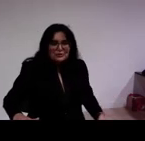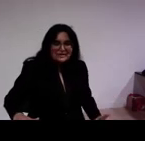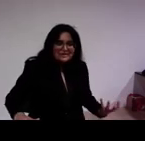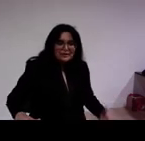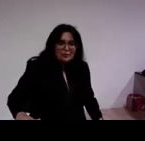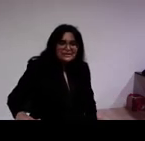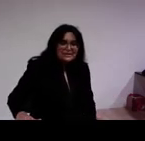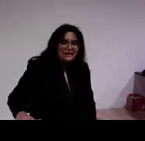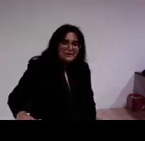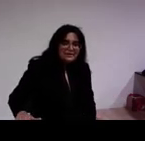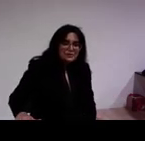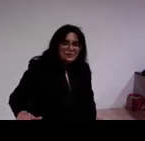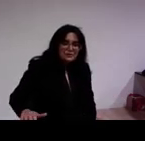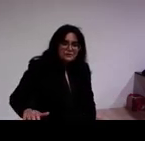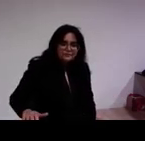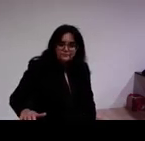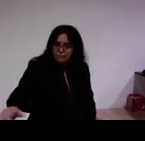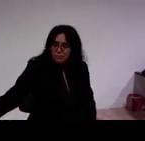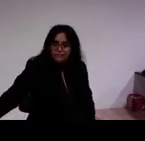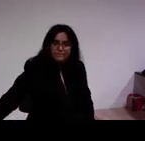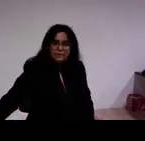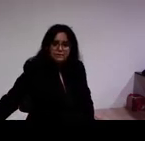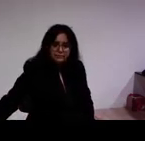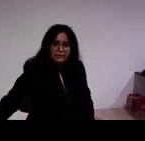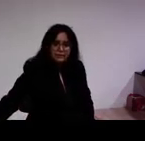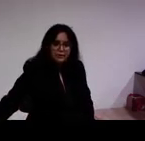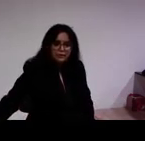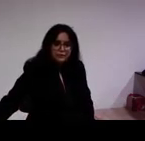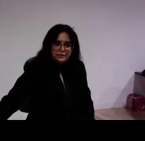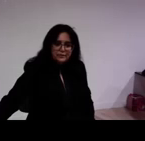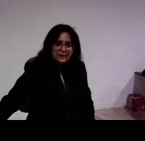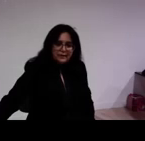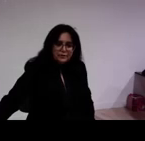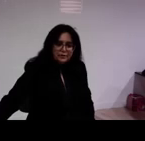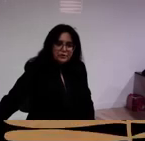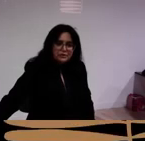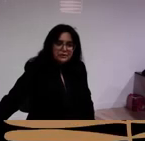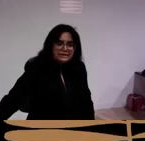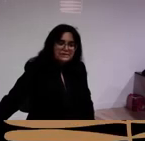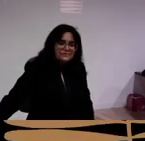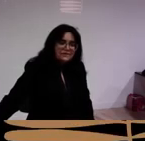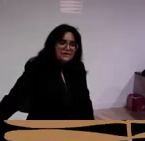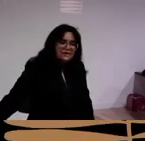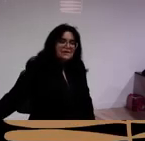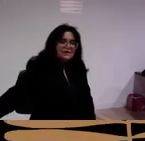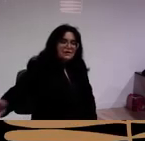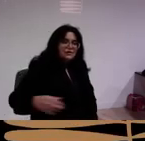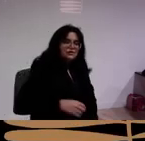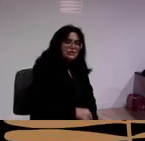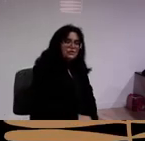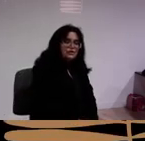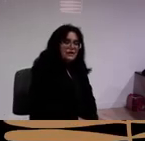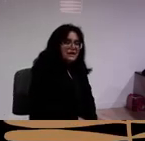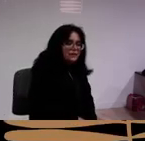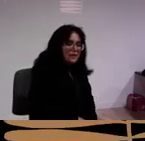that's the context that I want to start with this talk. It might not be helpful to do it on my laptop. I should do it on this.